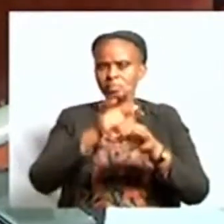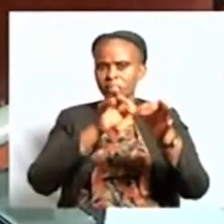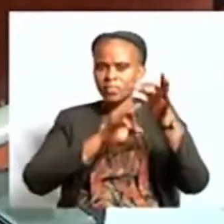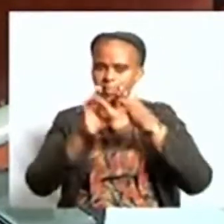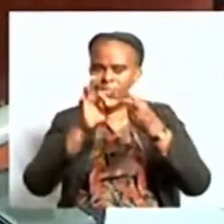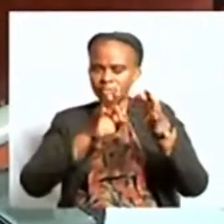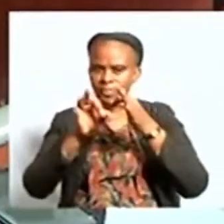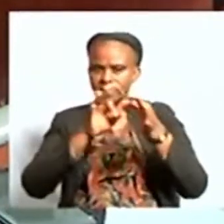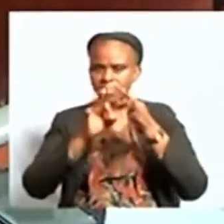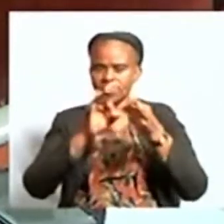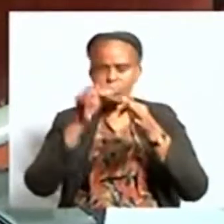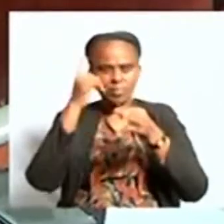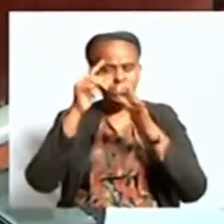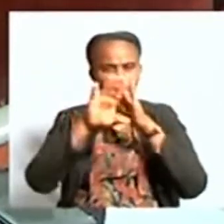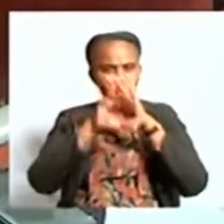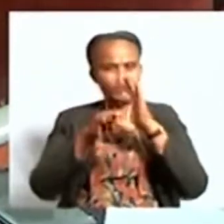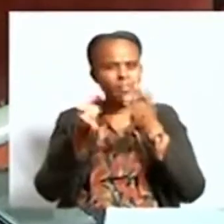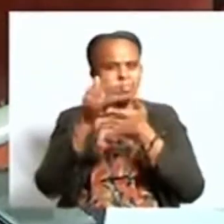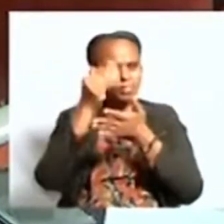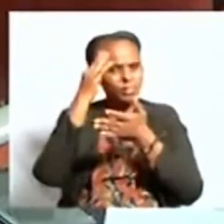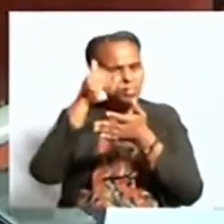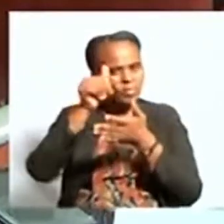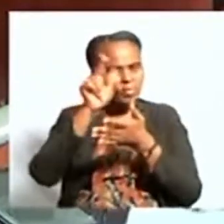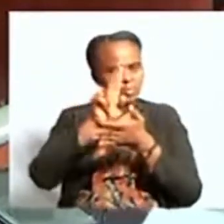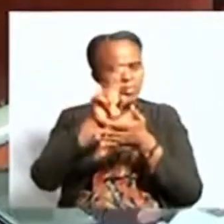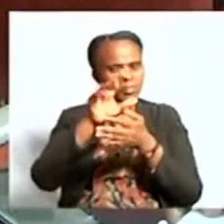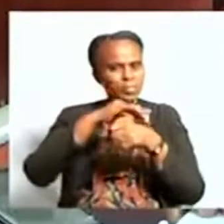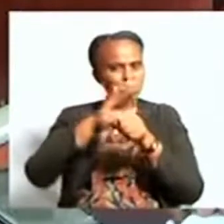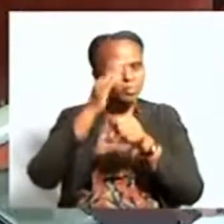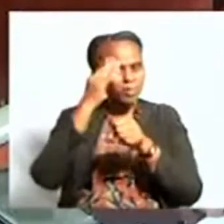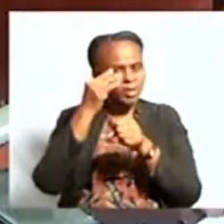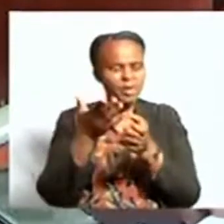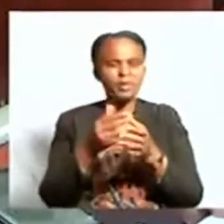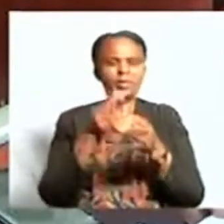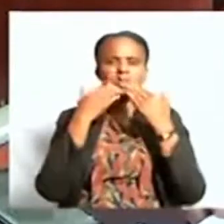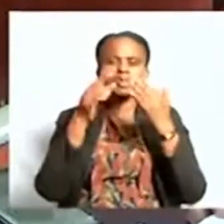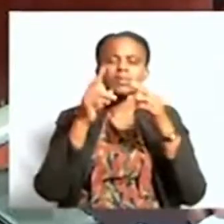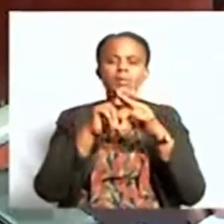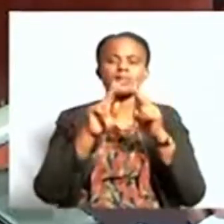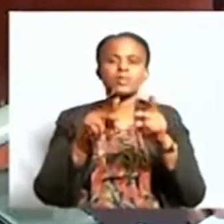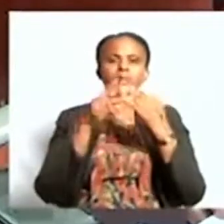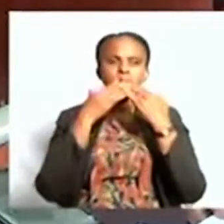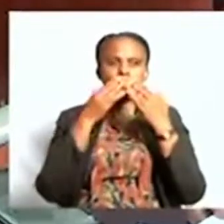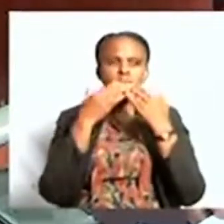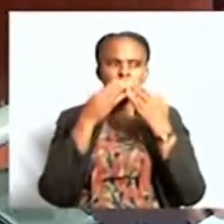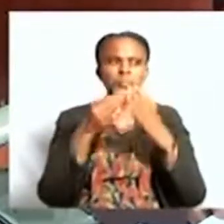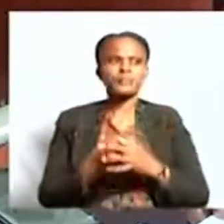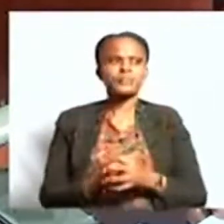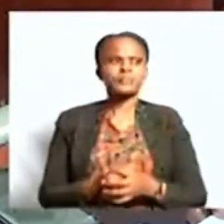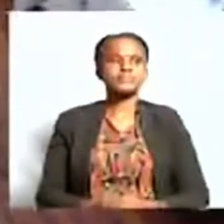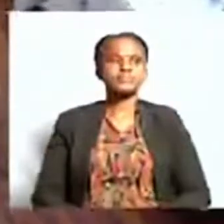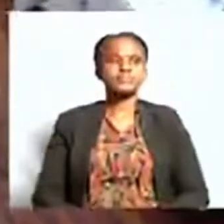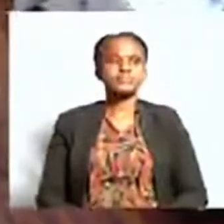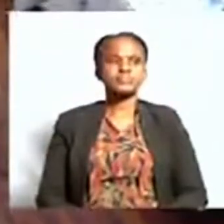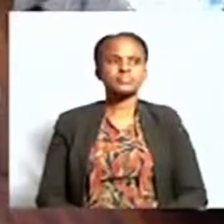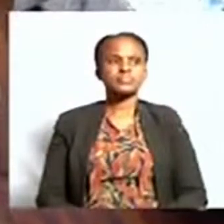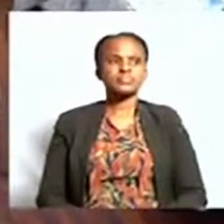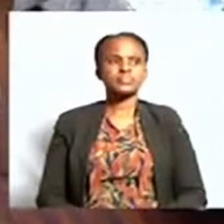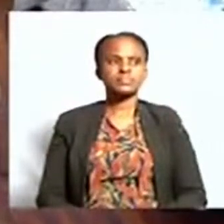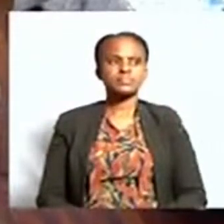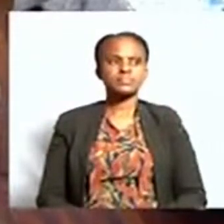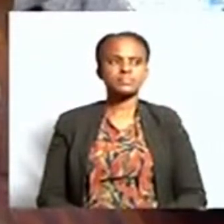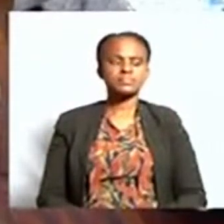for under collection? Thank you, Chair. Thank you. Any other question, honorable